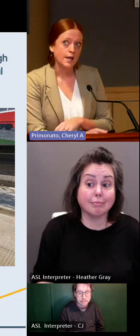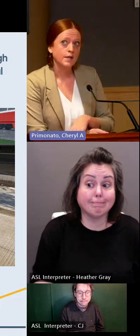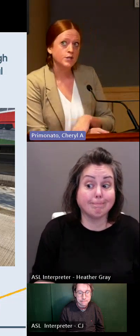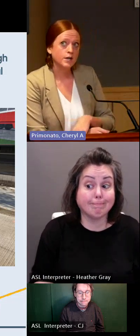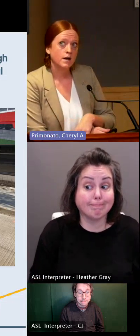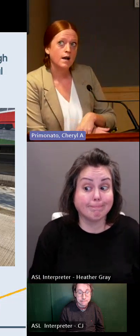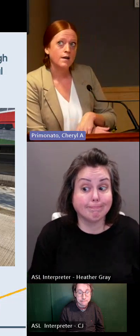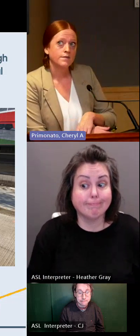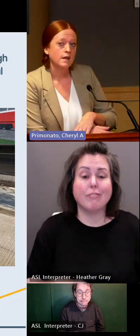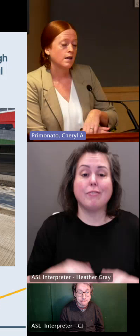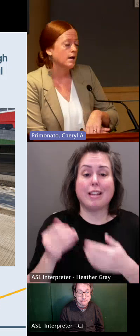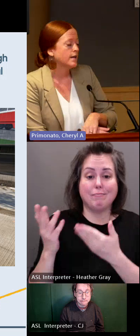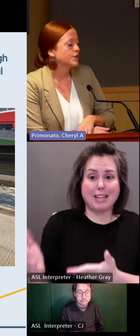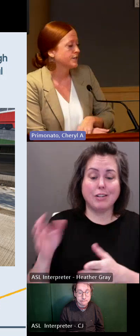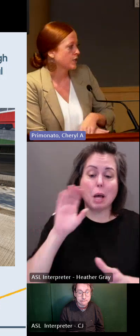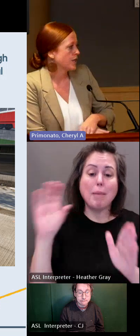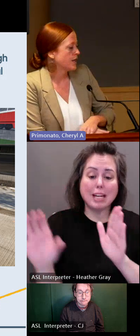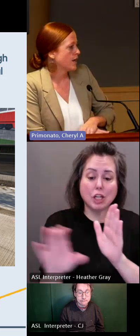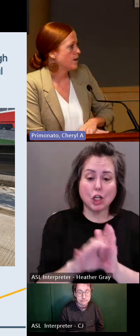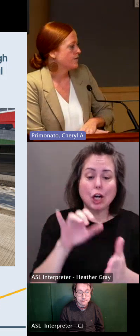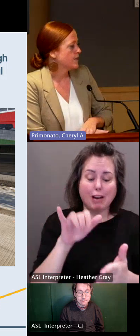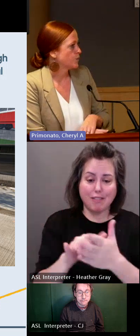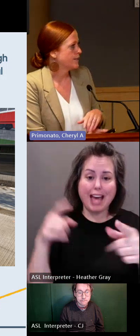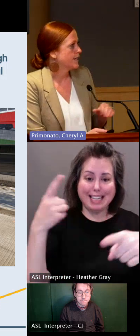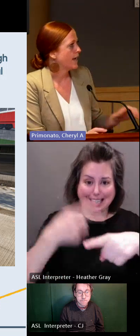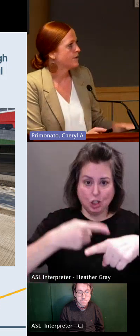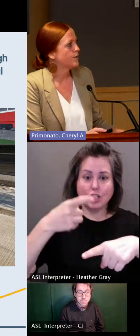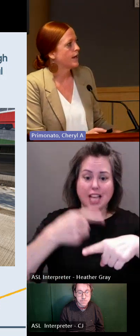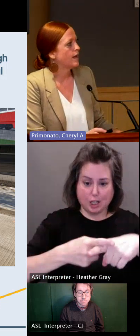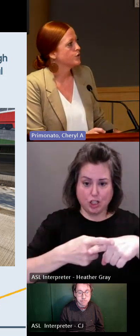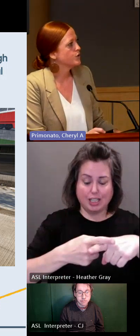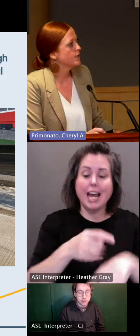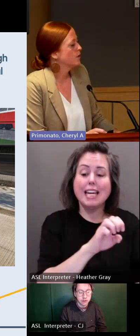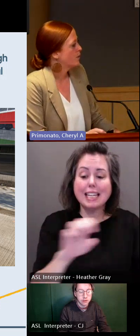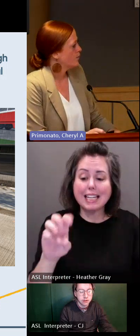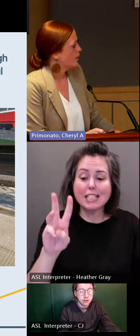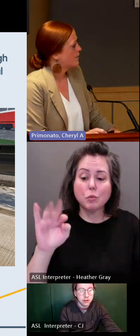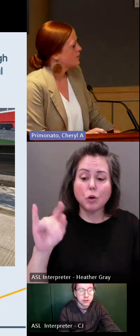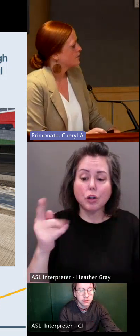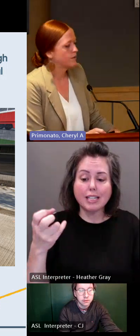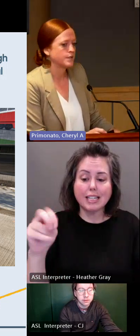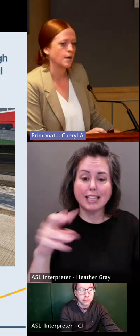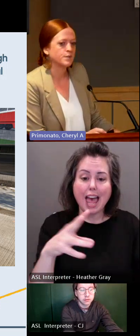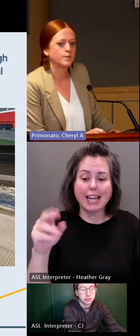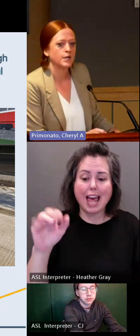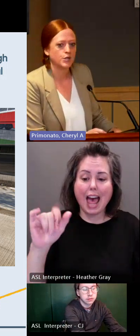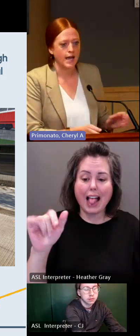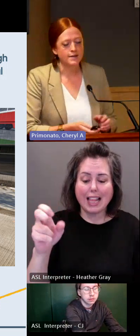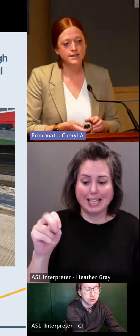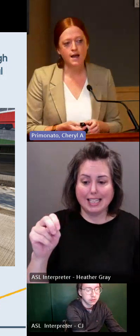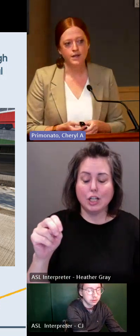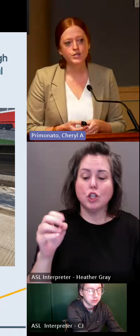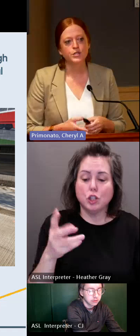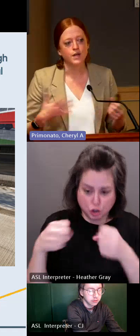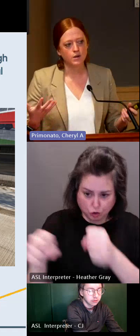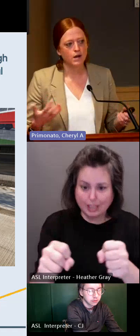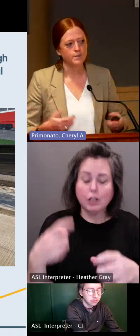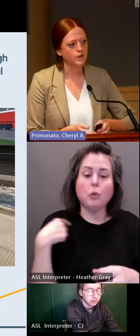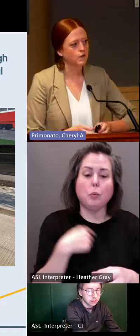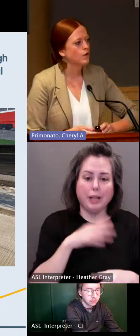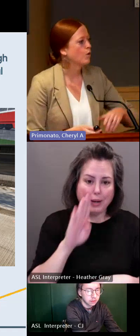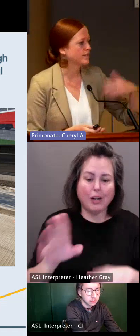Here's just a picture of the intersection of East Warrington Avenue at Allen Street, where we will add those light rail stops. And we'll make sure to add a sign there